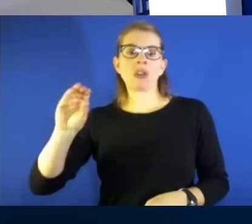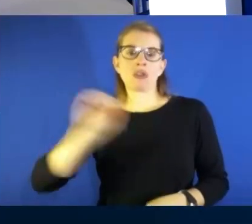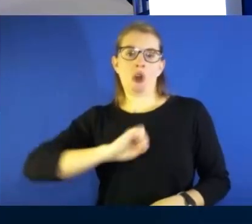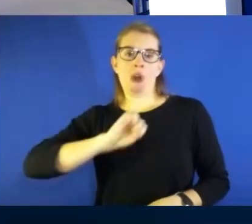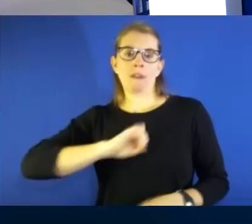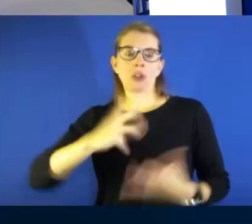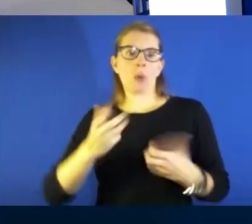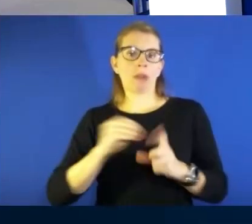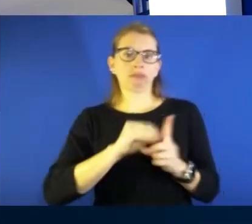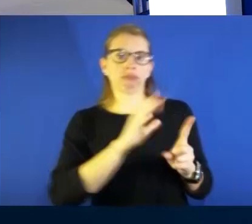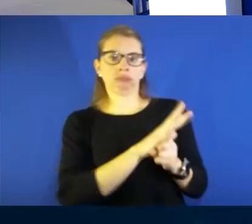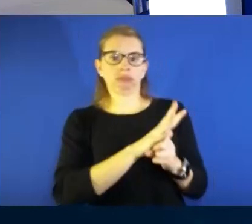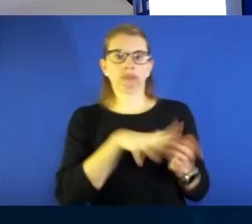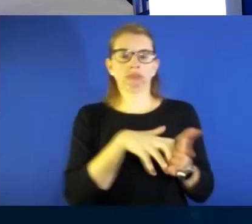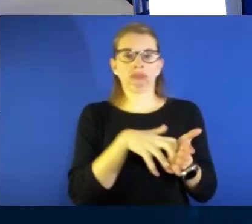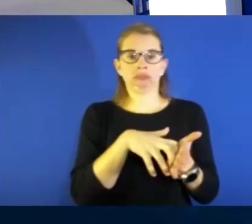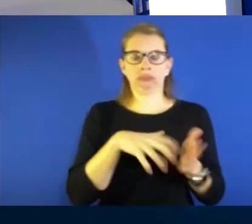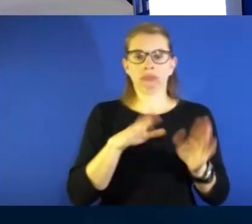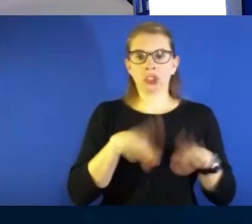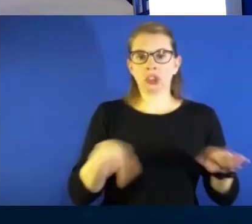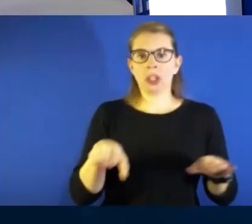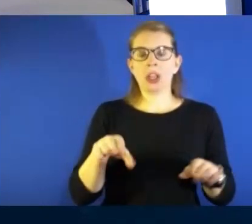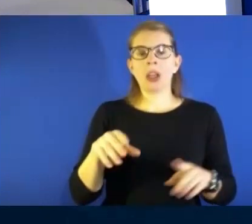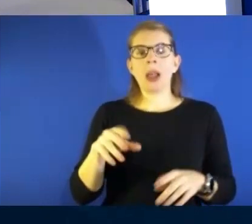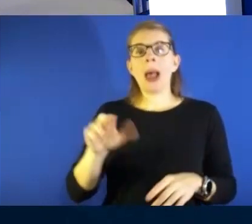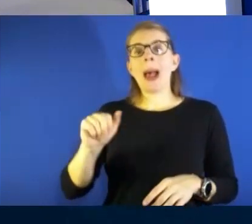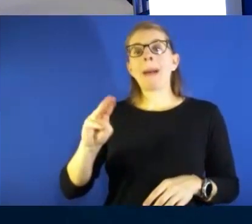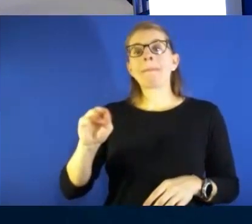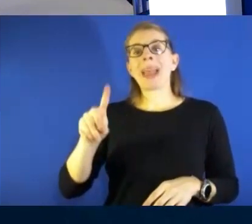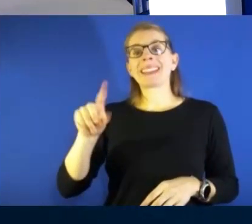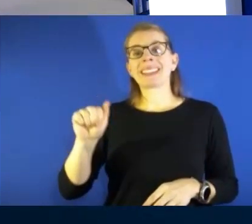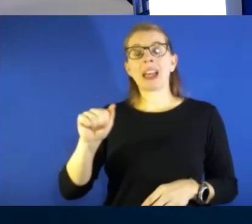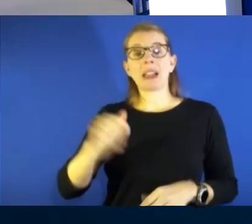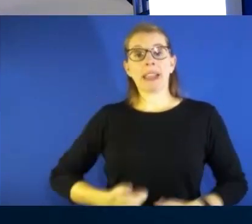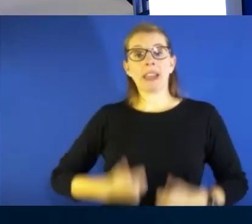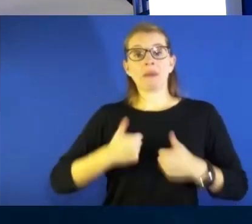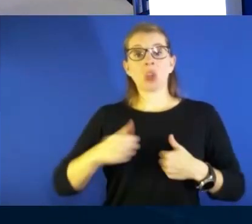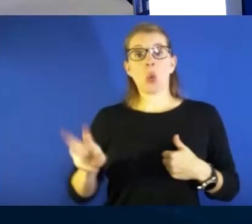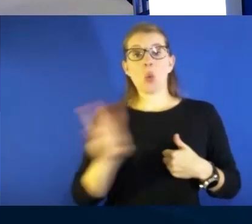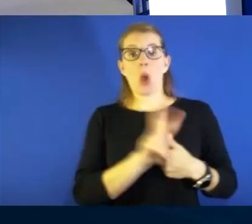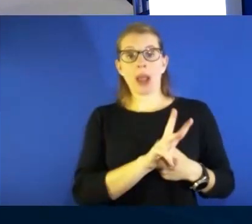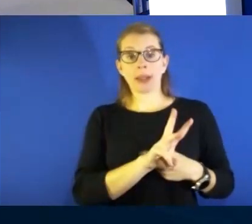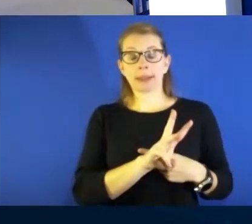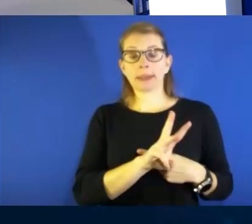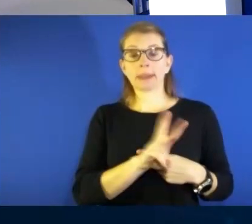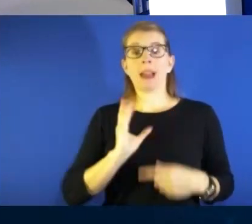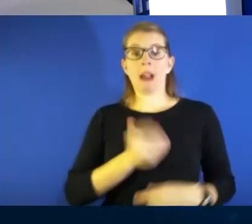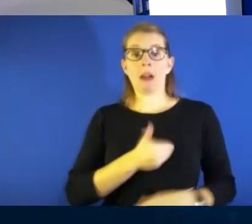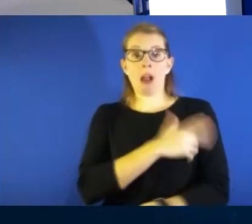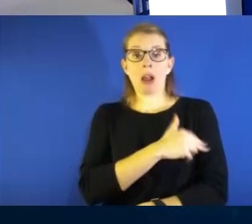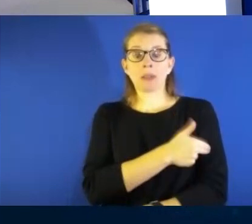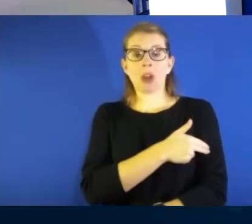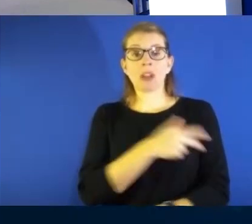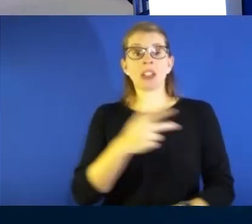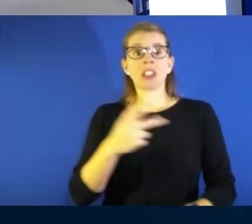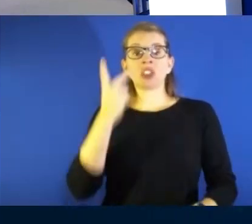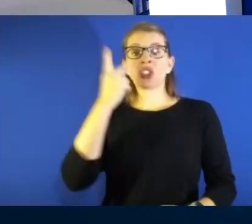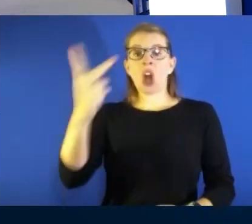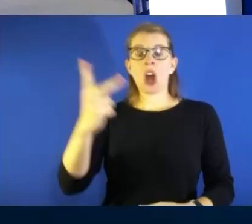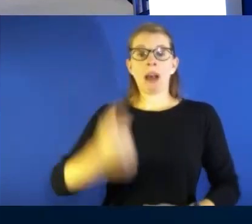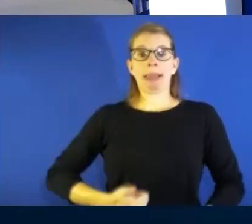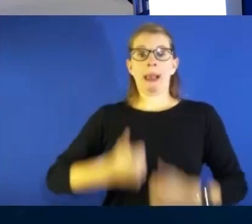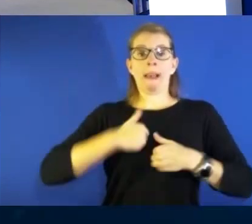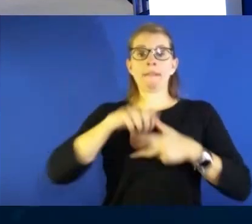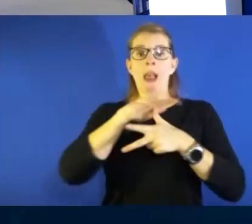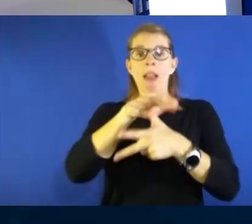wants to know, she lives west of our hospital and saw a life helicopter heading east, and was what it made her think and